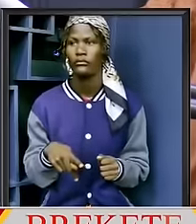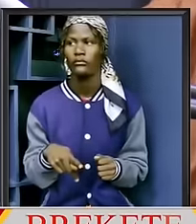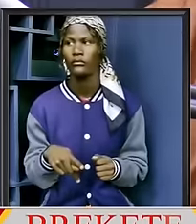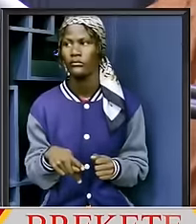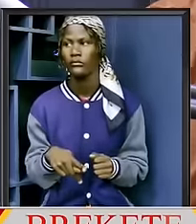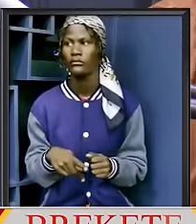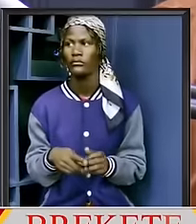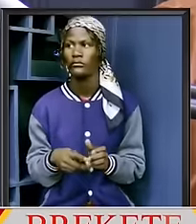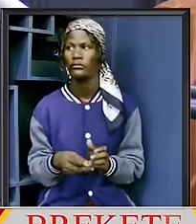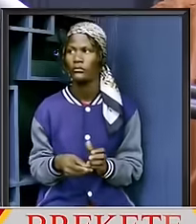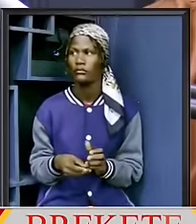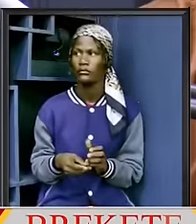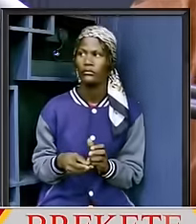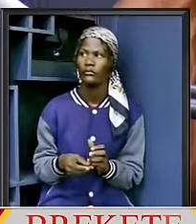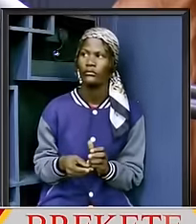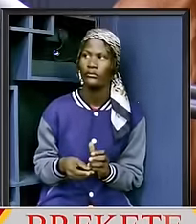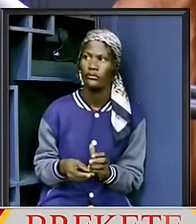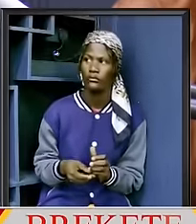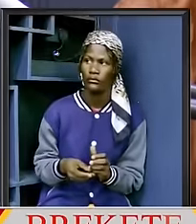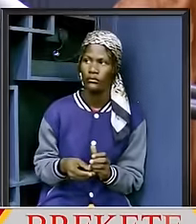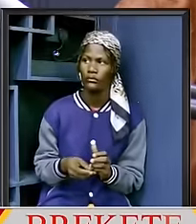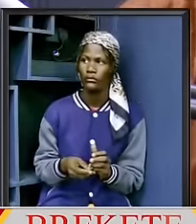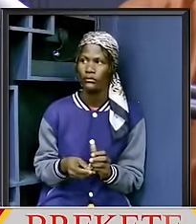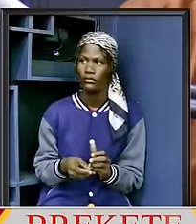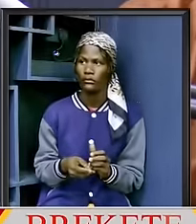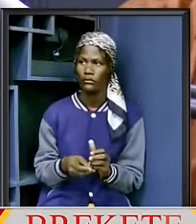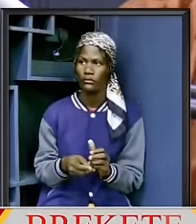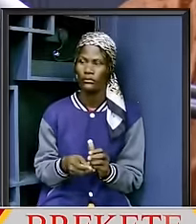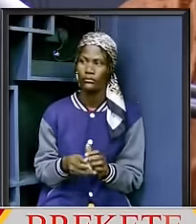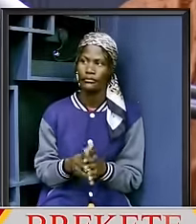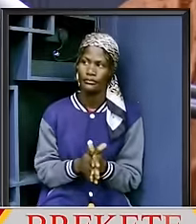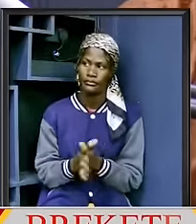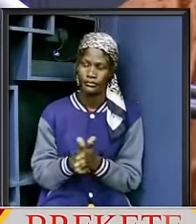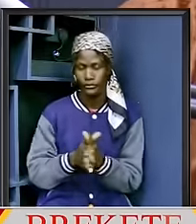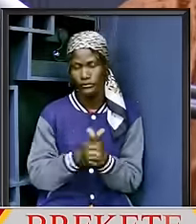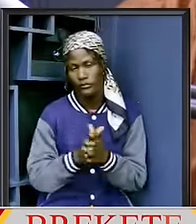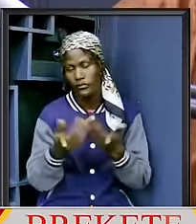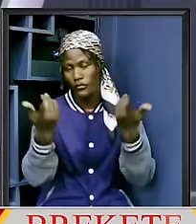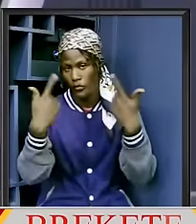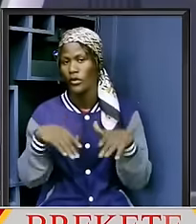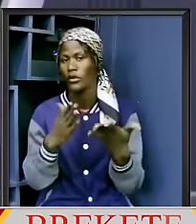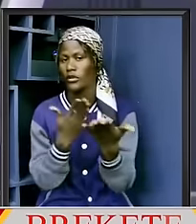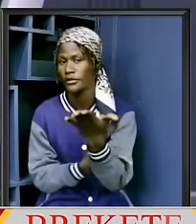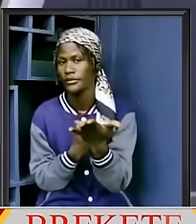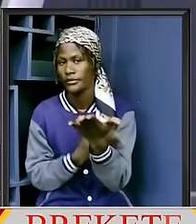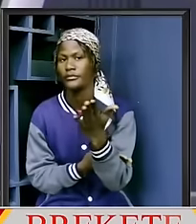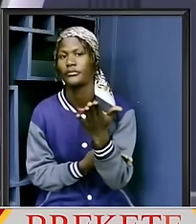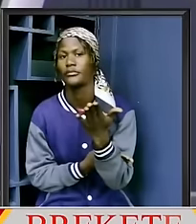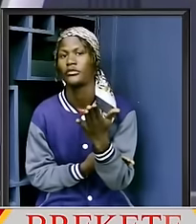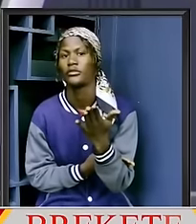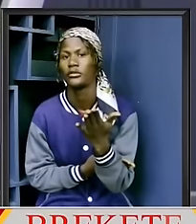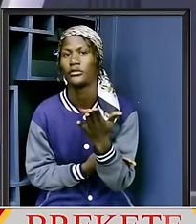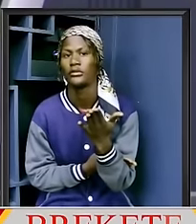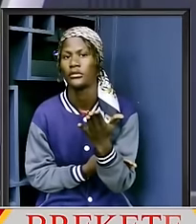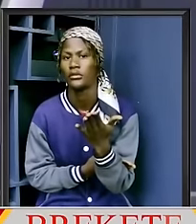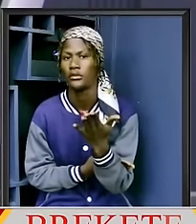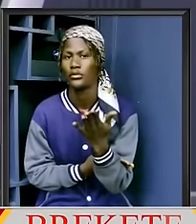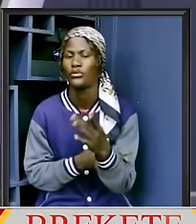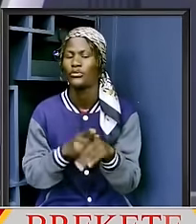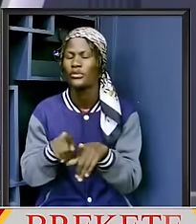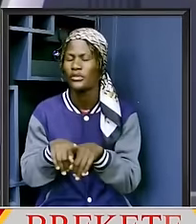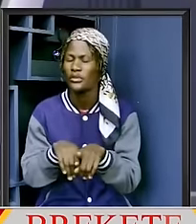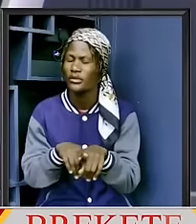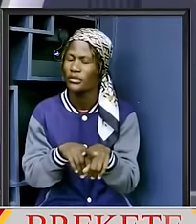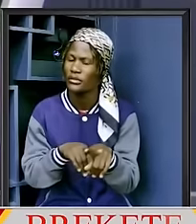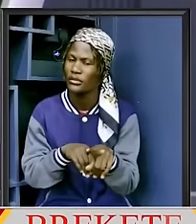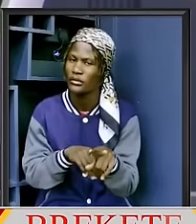to forfeit any appointment. Okay, sir. It will say you come down very early in the morning. By una for Dante